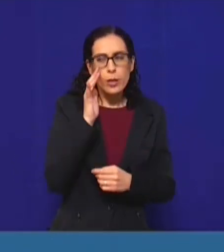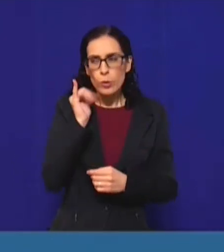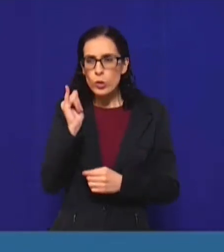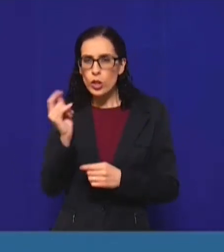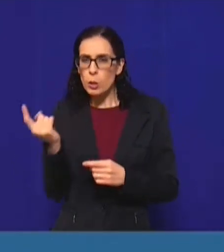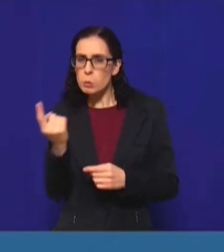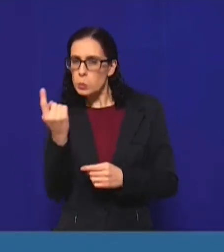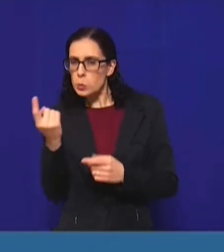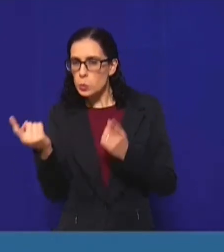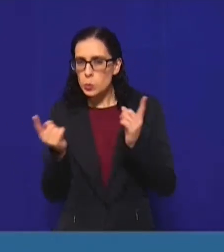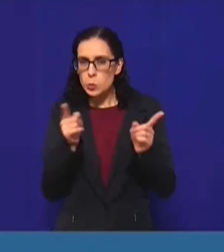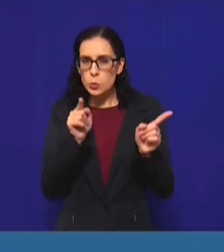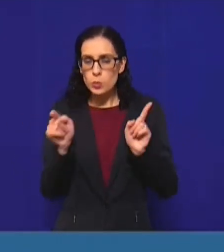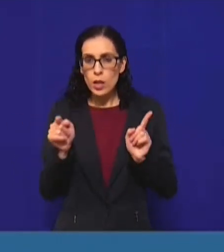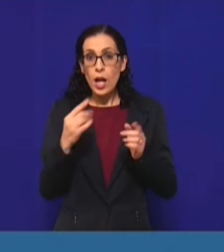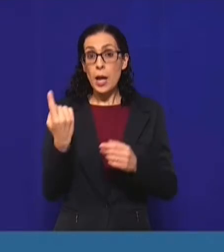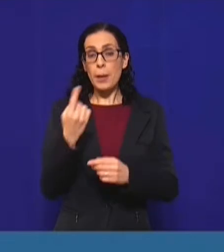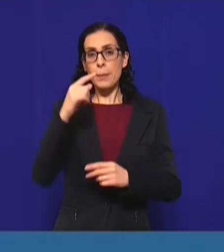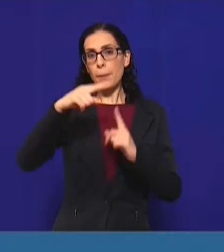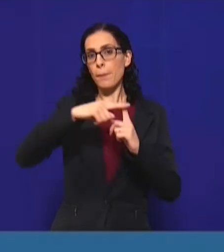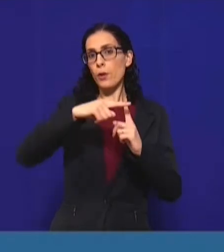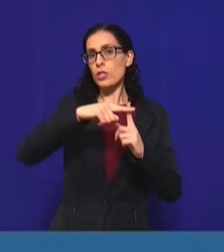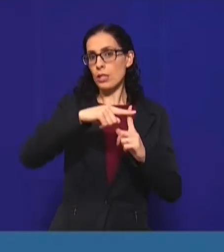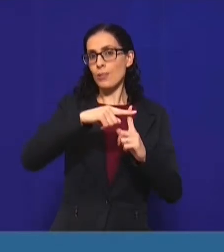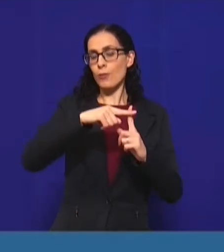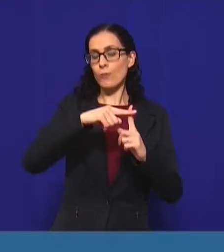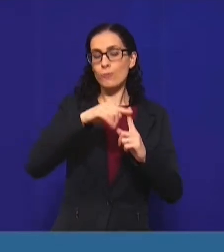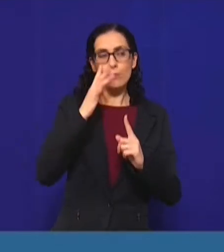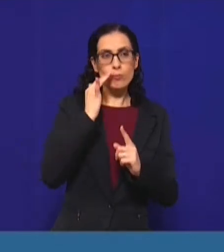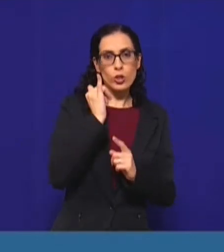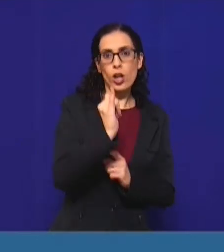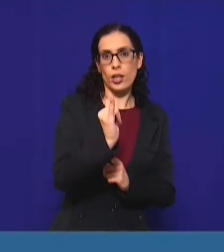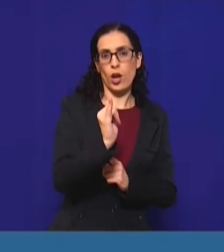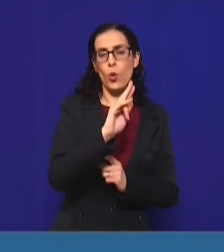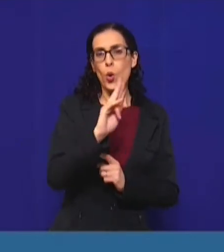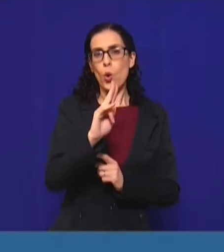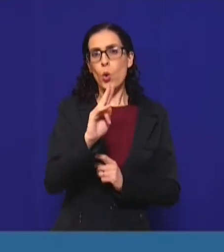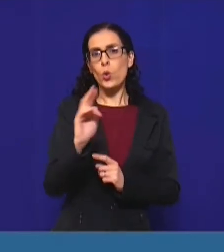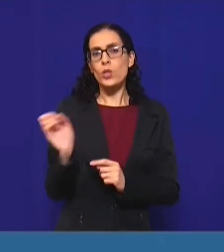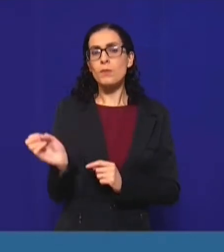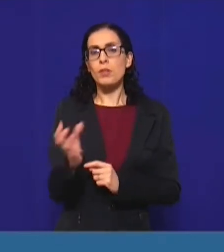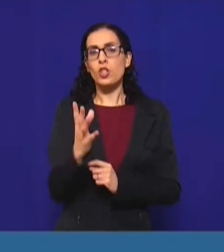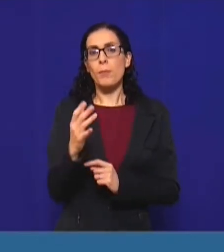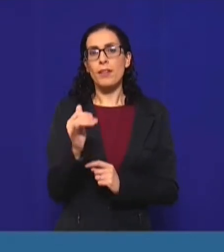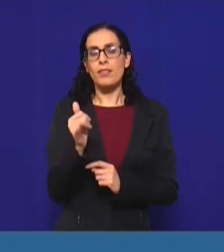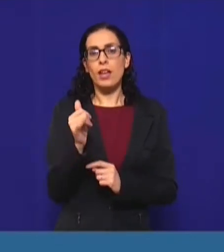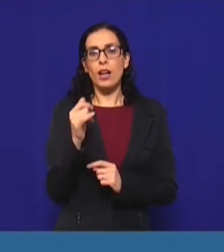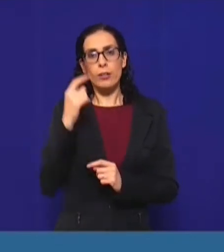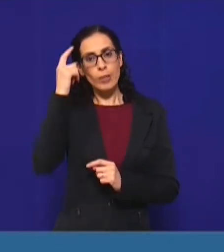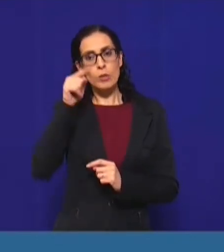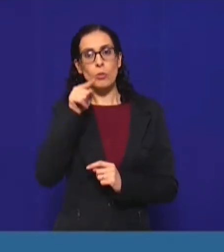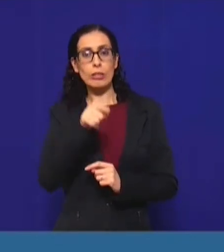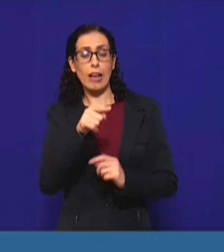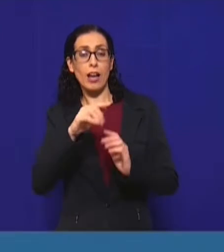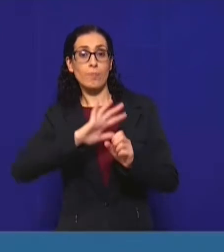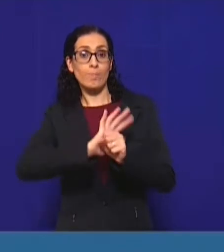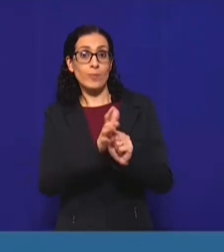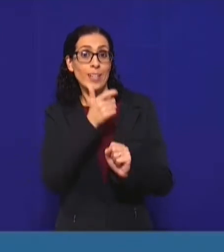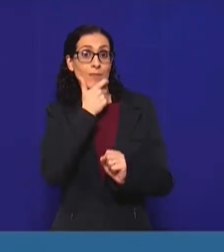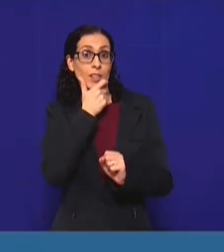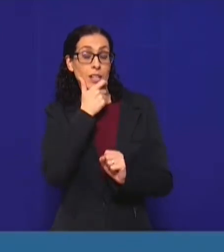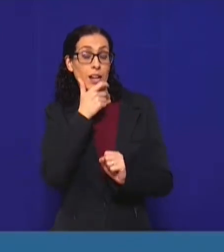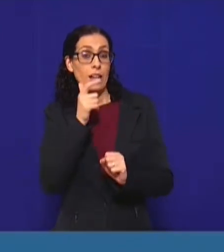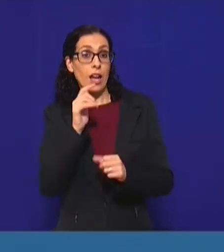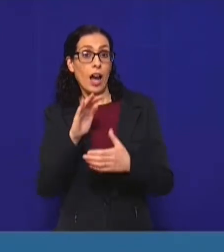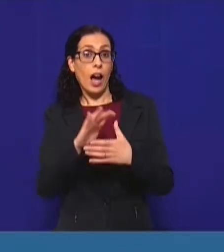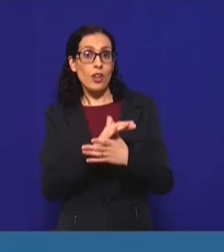il-każijiet li jkollna kollha li jkunu pożittivi u anke speċjalment fejn inti jkollok indikazzjoni li jista' jkun dan il-varjant tal taqbdu li